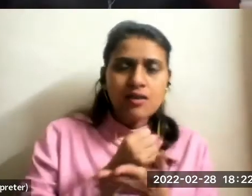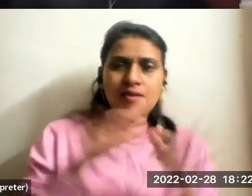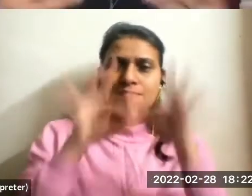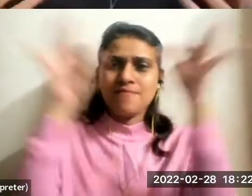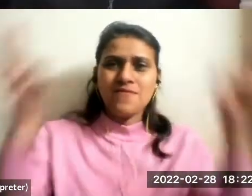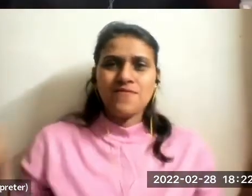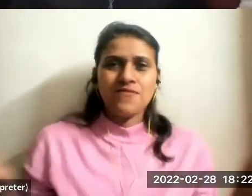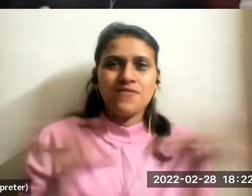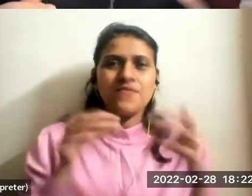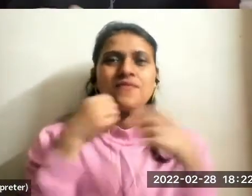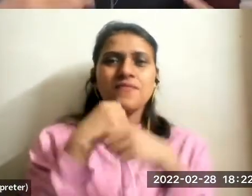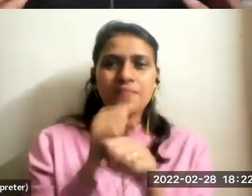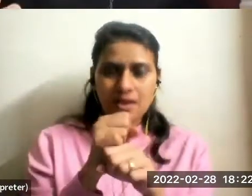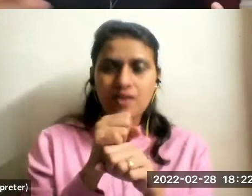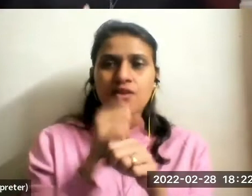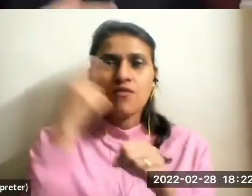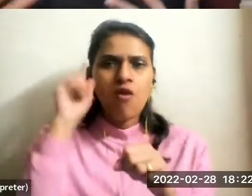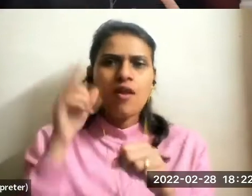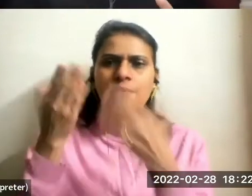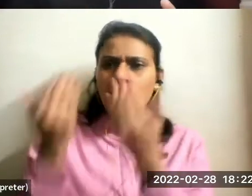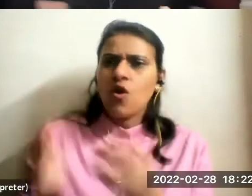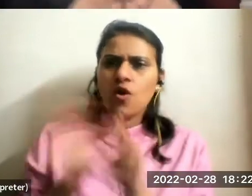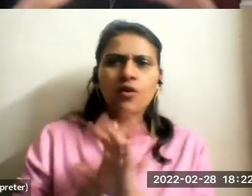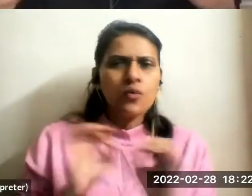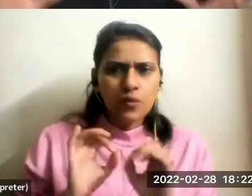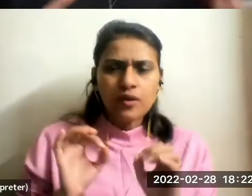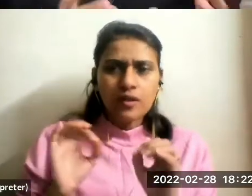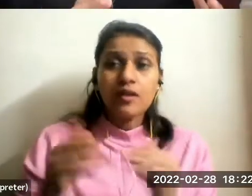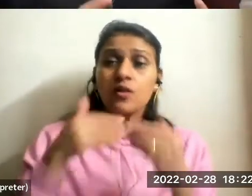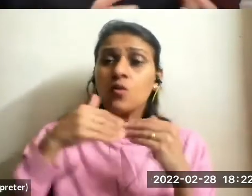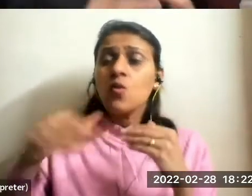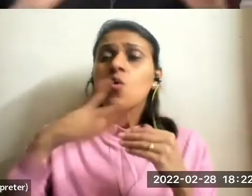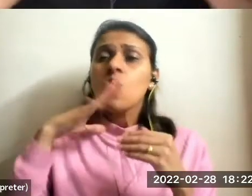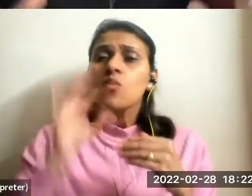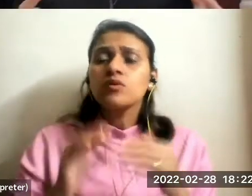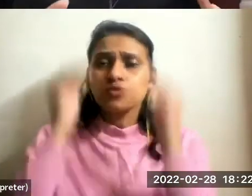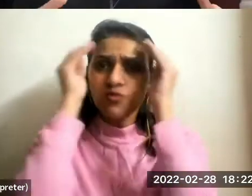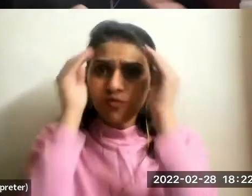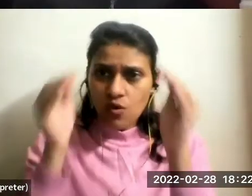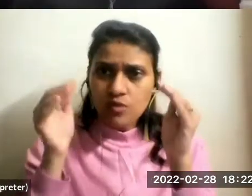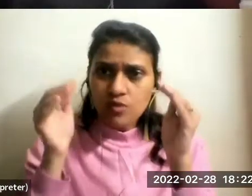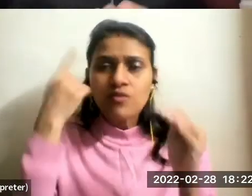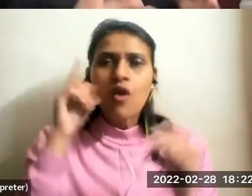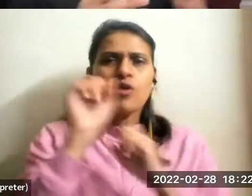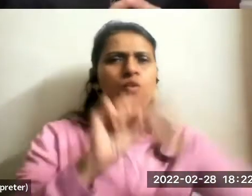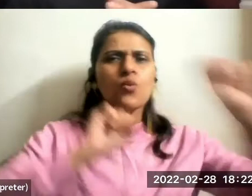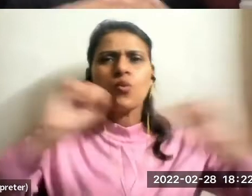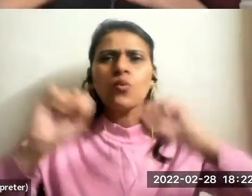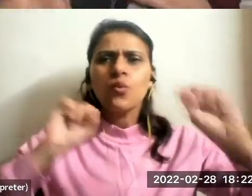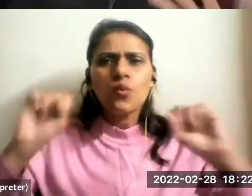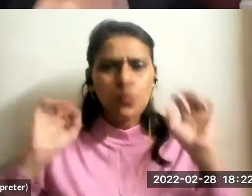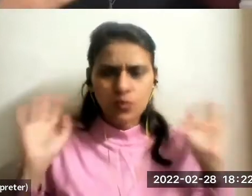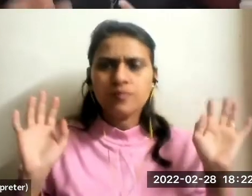data governance that's already, well, it's not in place yet, but potentially in place, that focuses on the individual and